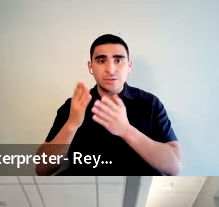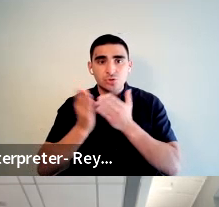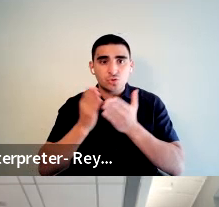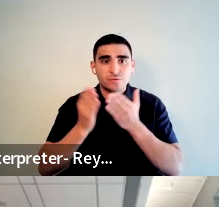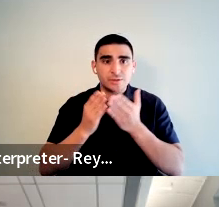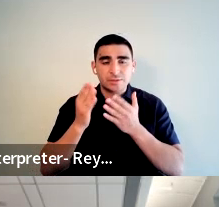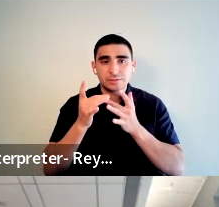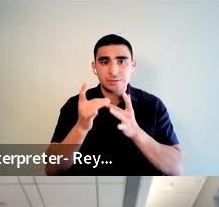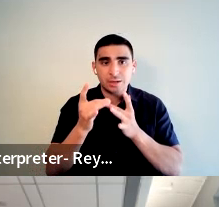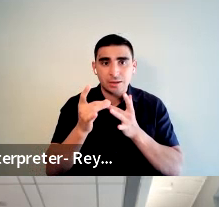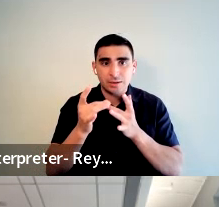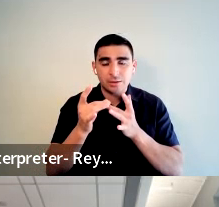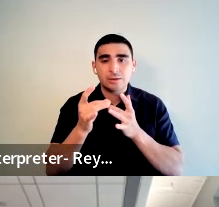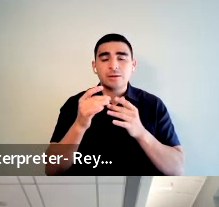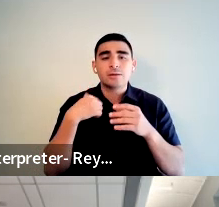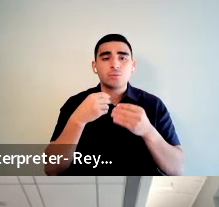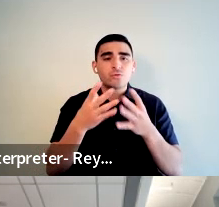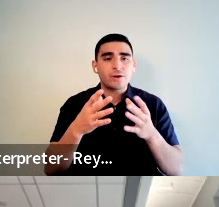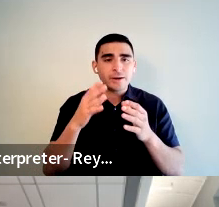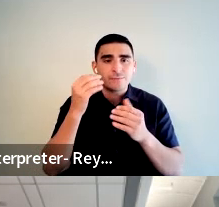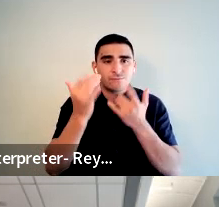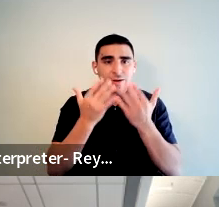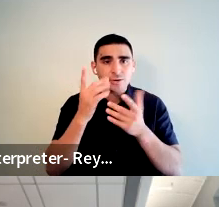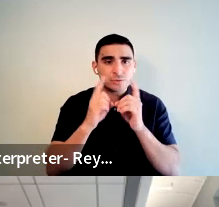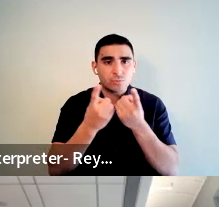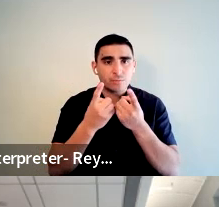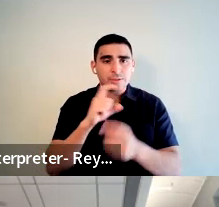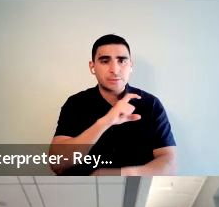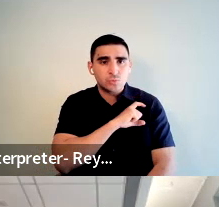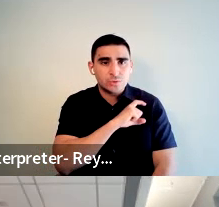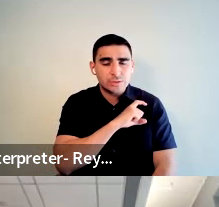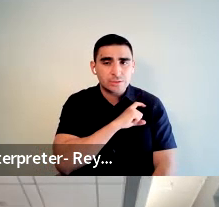our fire department and our police, and